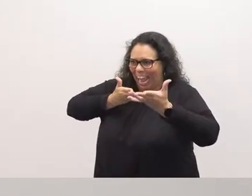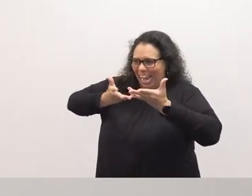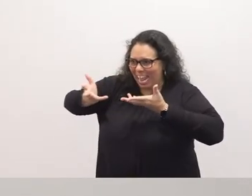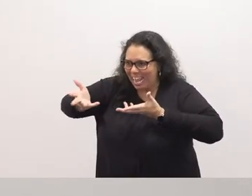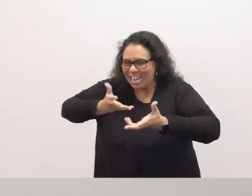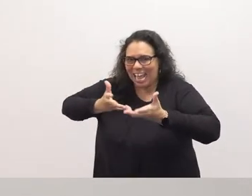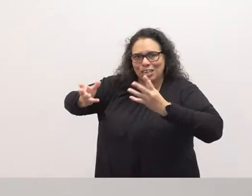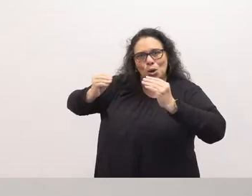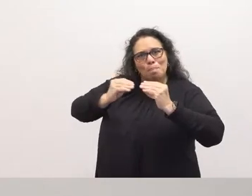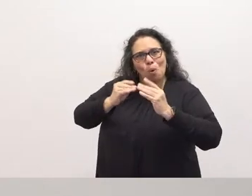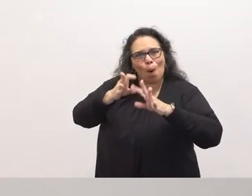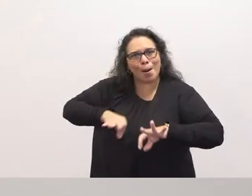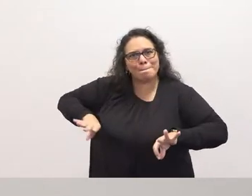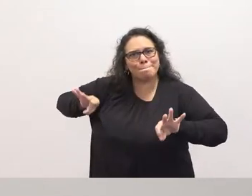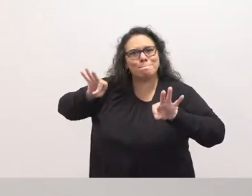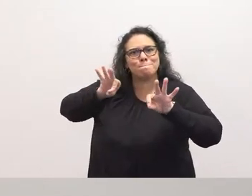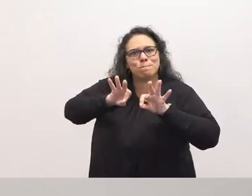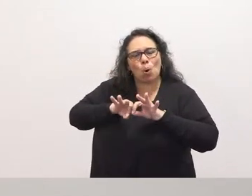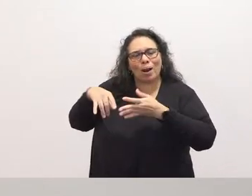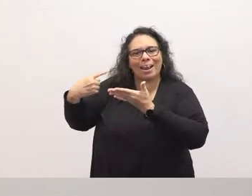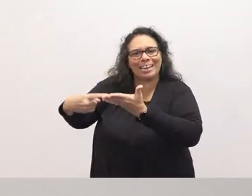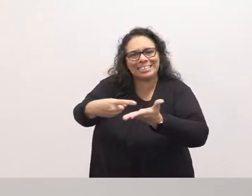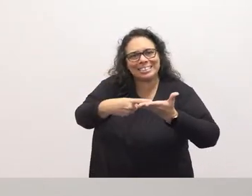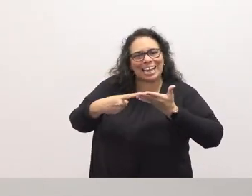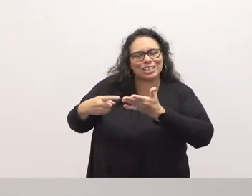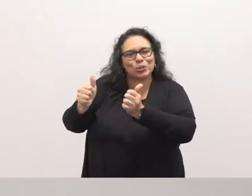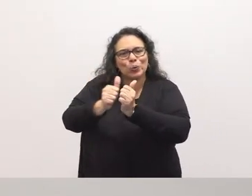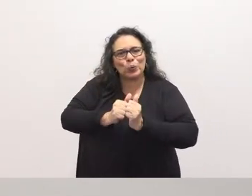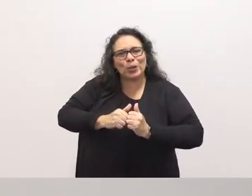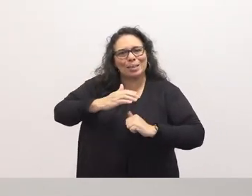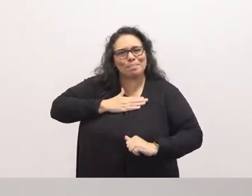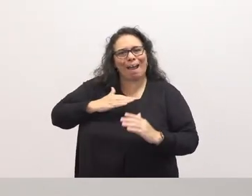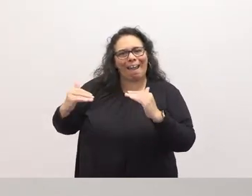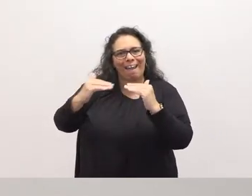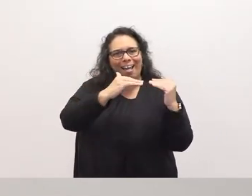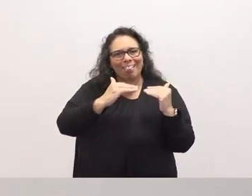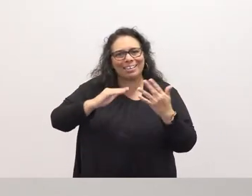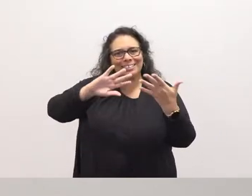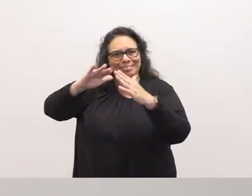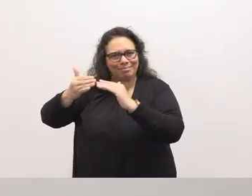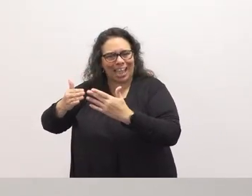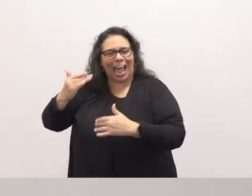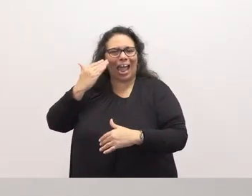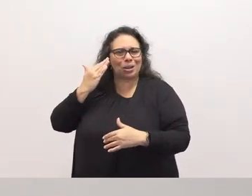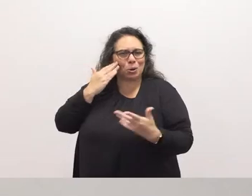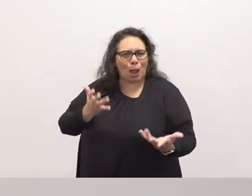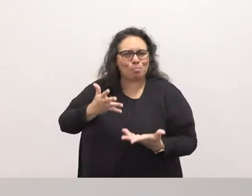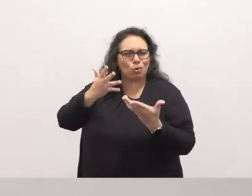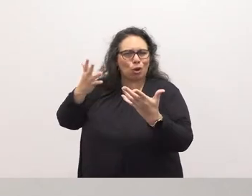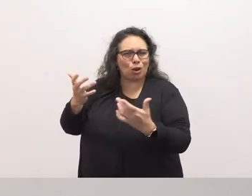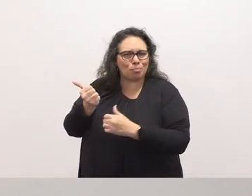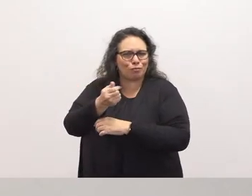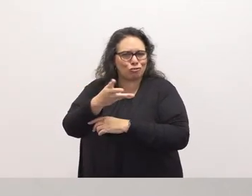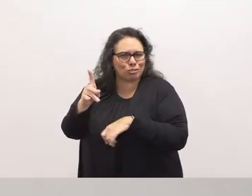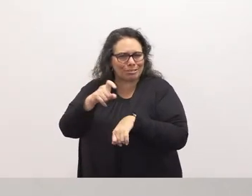more importantly, in discussion with my colleagues. And I know I've brought this up a few times,